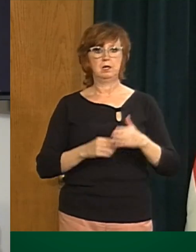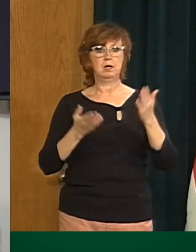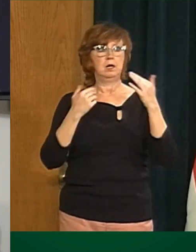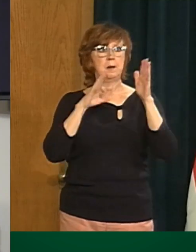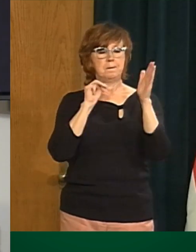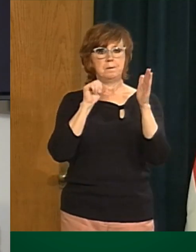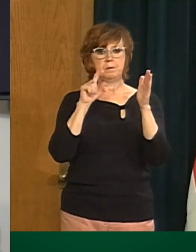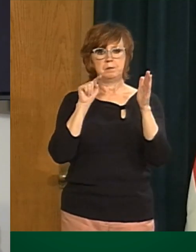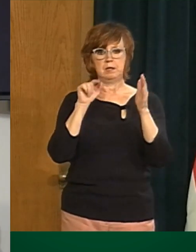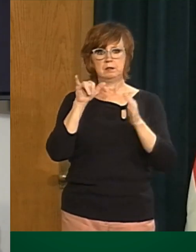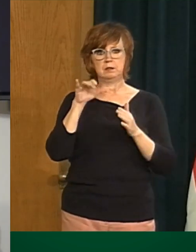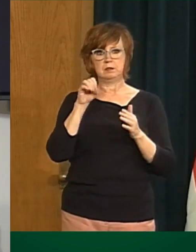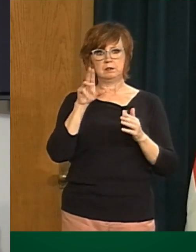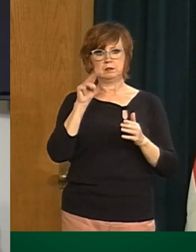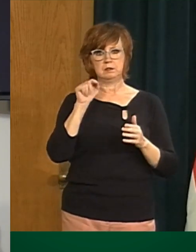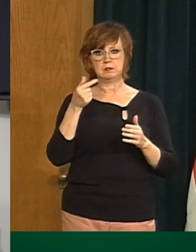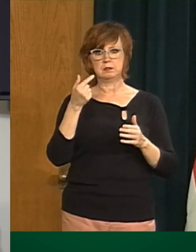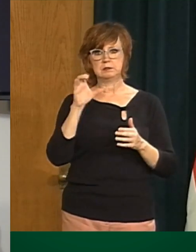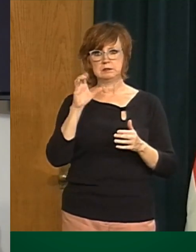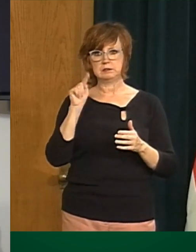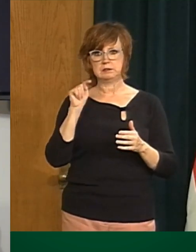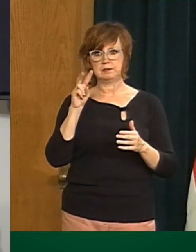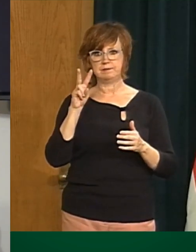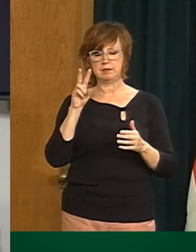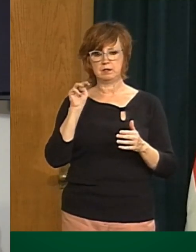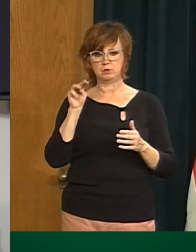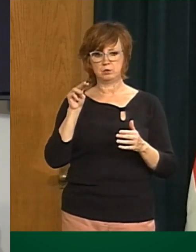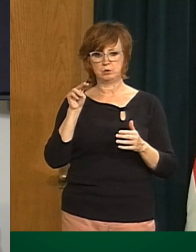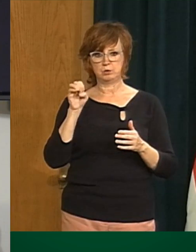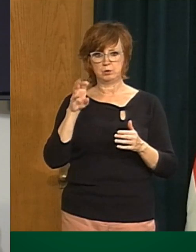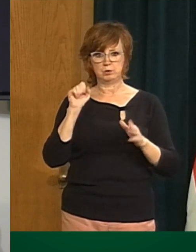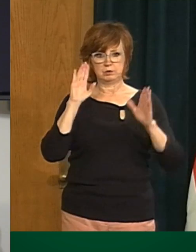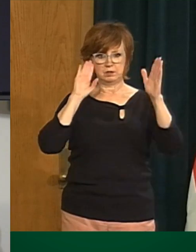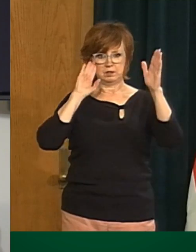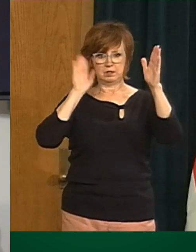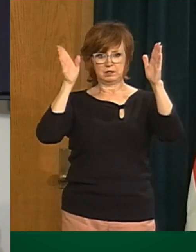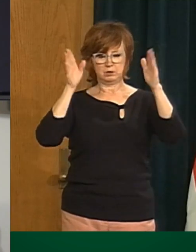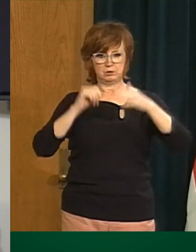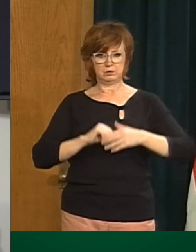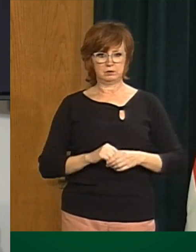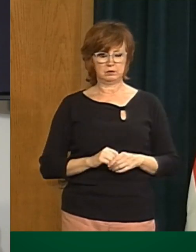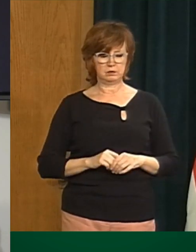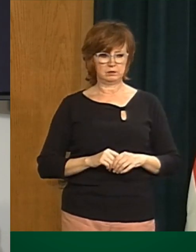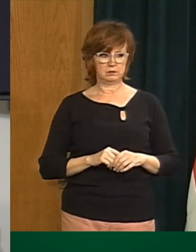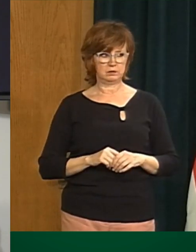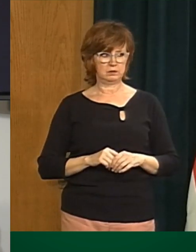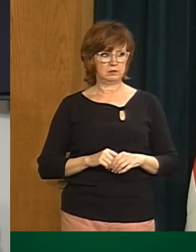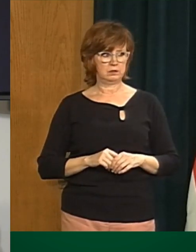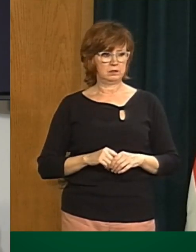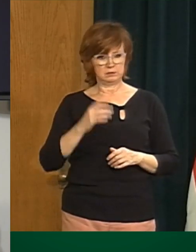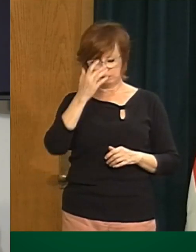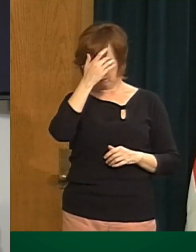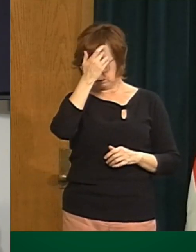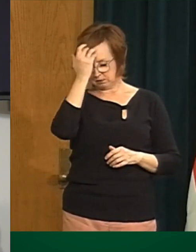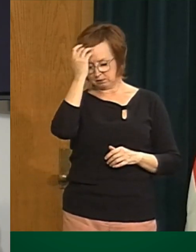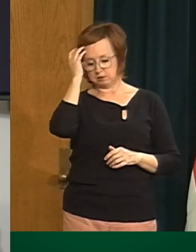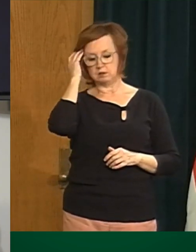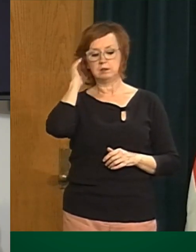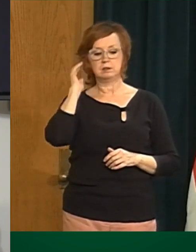Young with CTV. Oh, hello. I have a question likely for the Premier. He talked